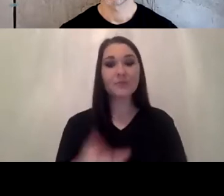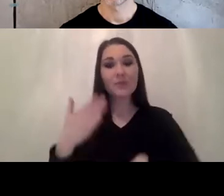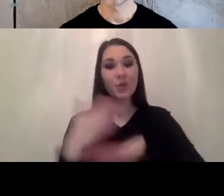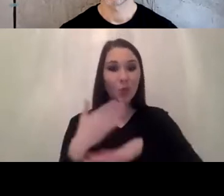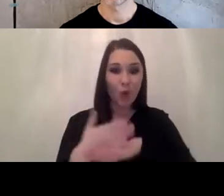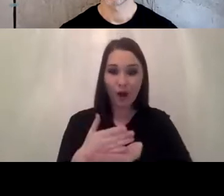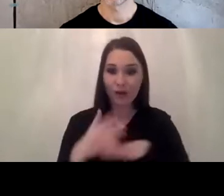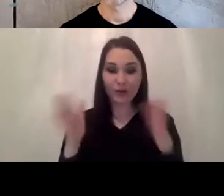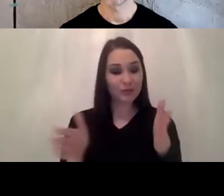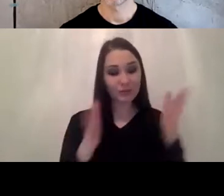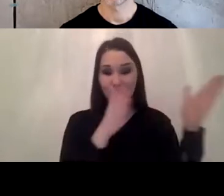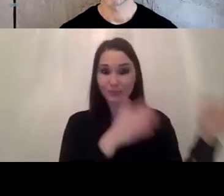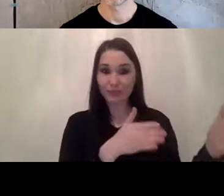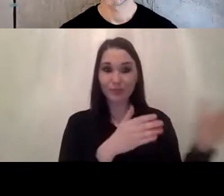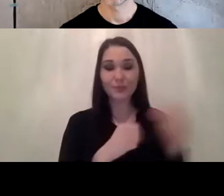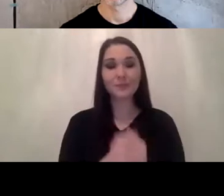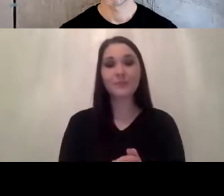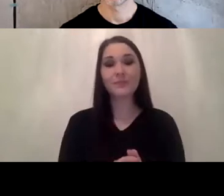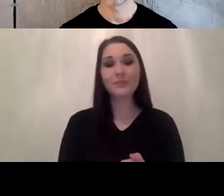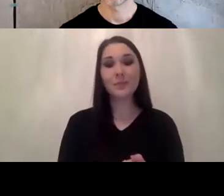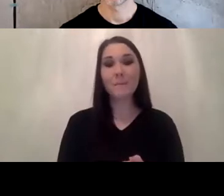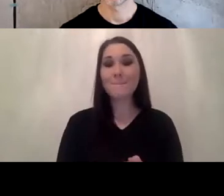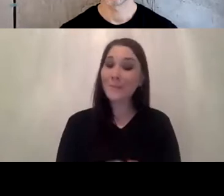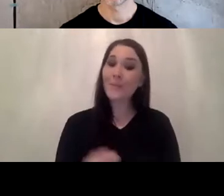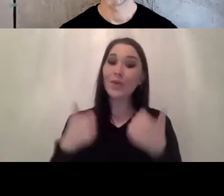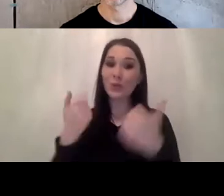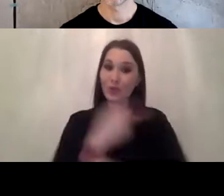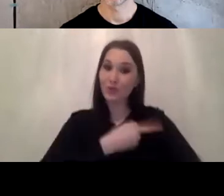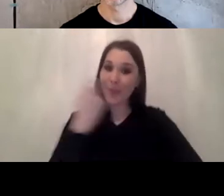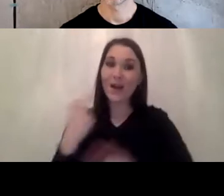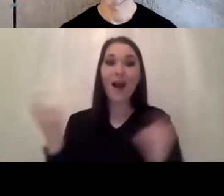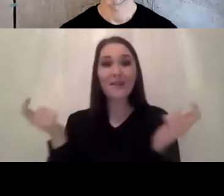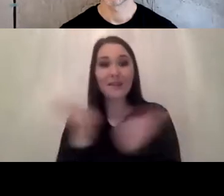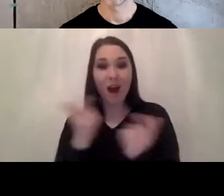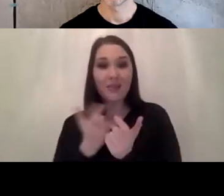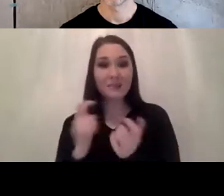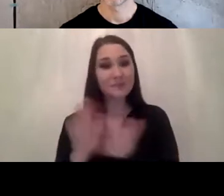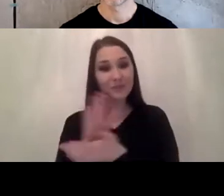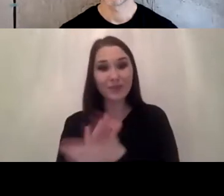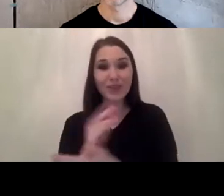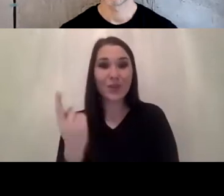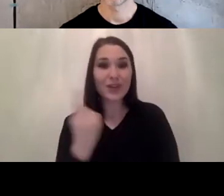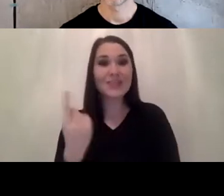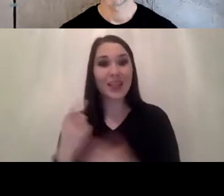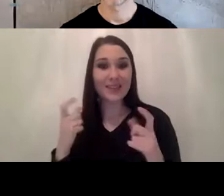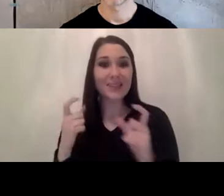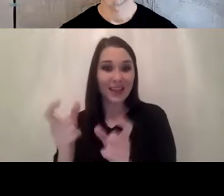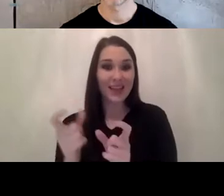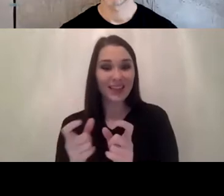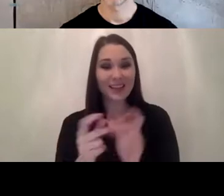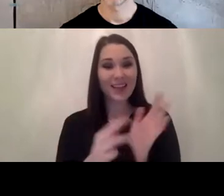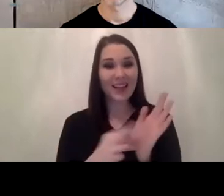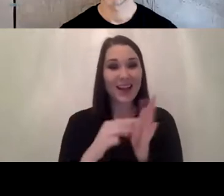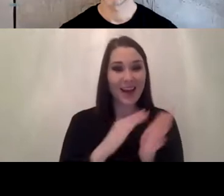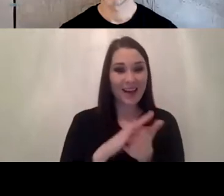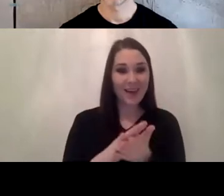side of things. But I think it's really good to remember to have fun. Still, Niamh talked about how she